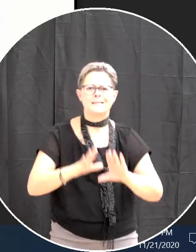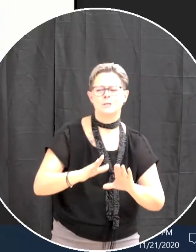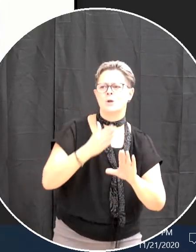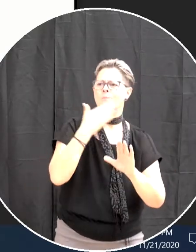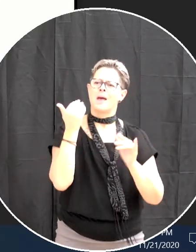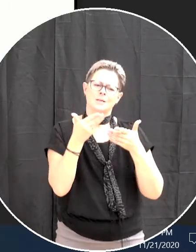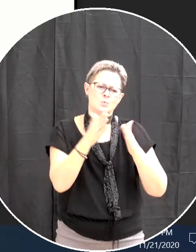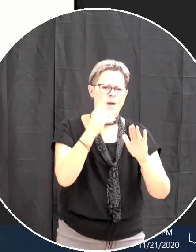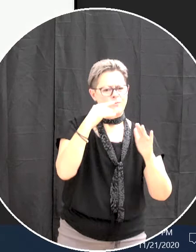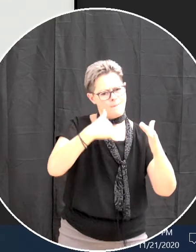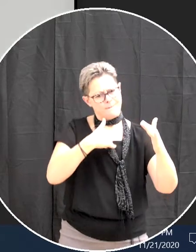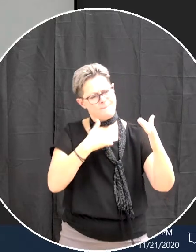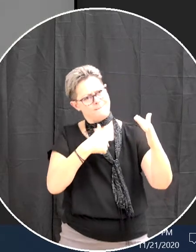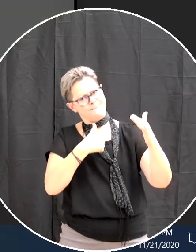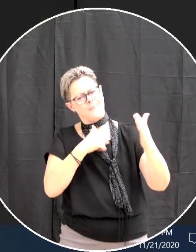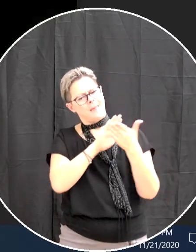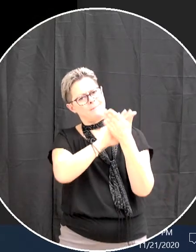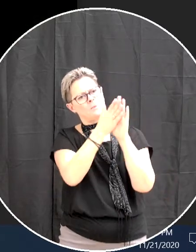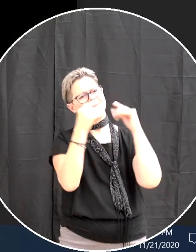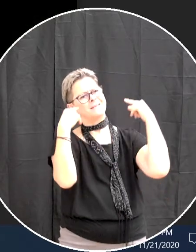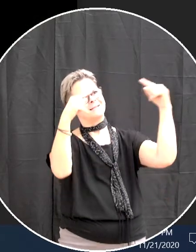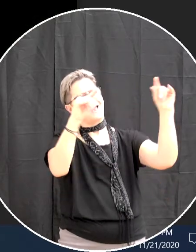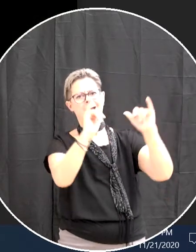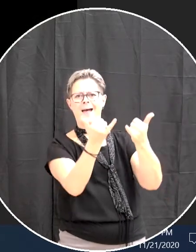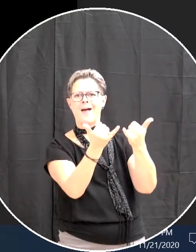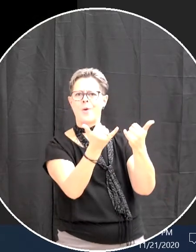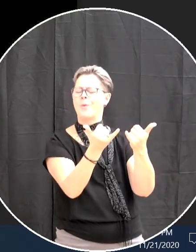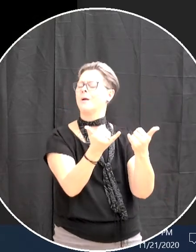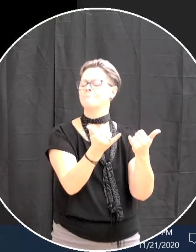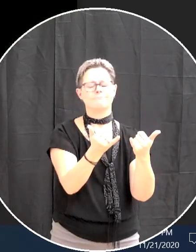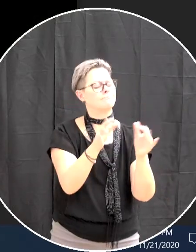ways for them to meet their goal.